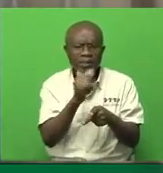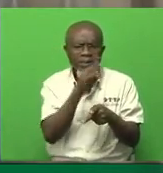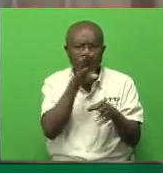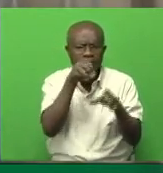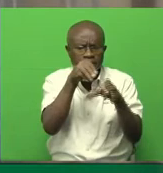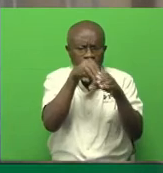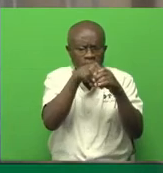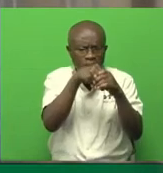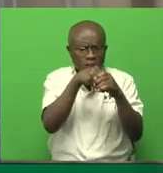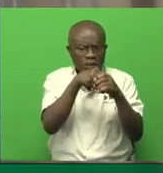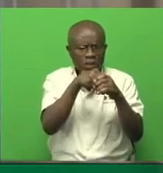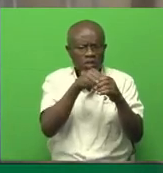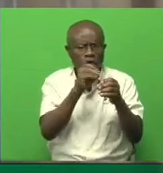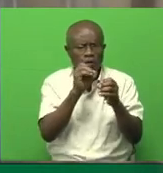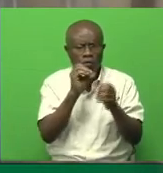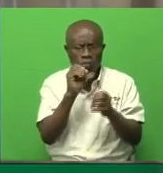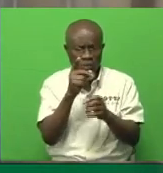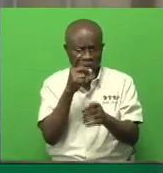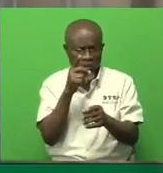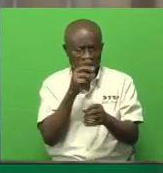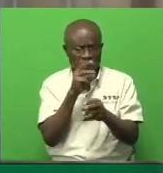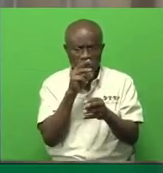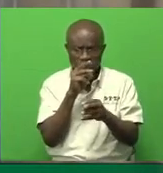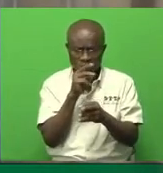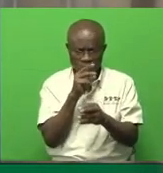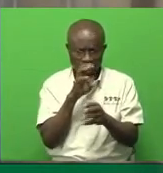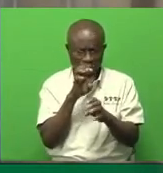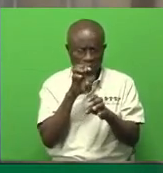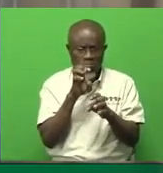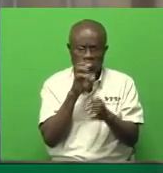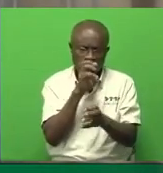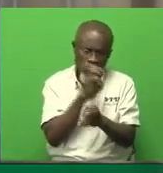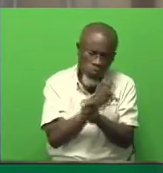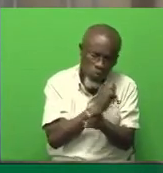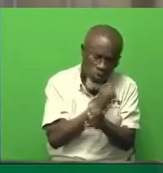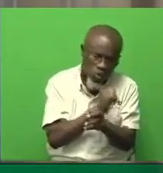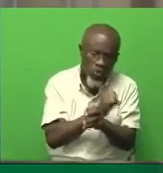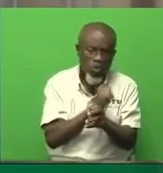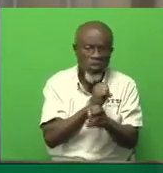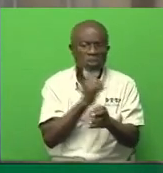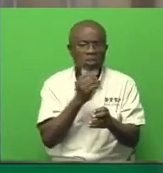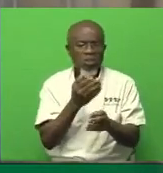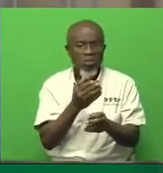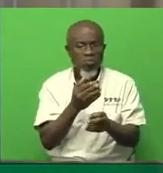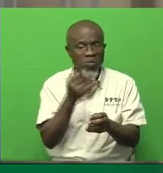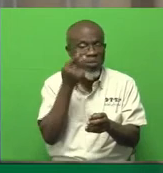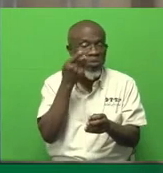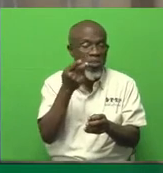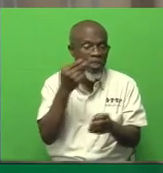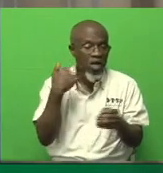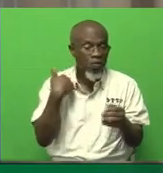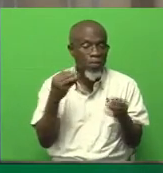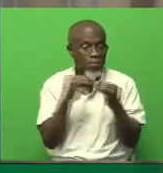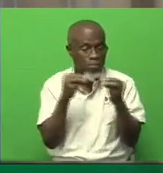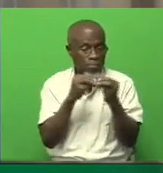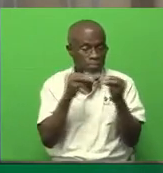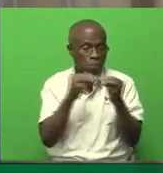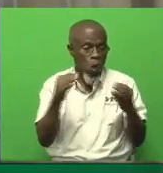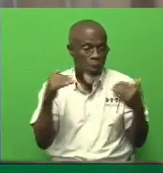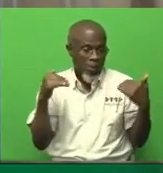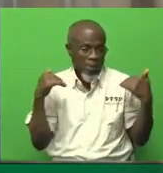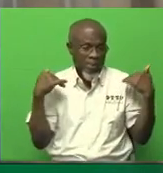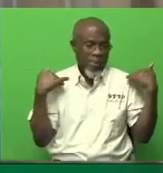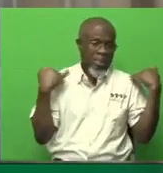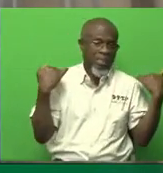unemployment statistics it is instructed to note that there are no more gangs and Gang Related activities in Trinidad and